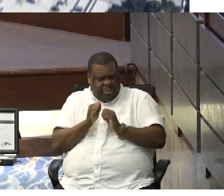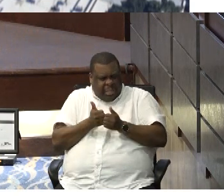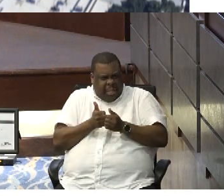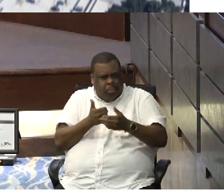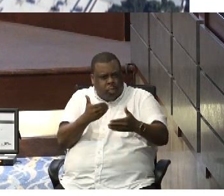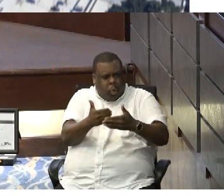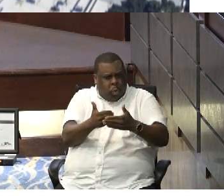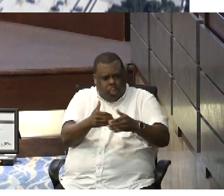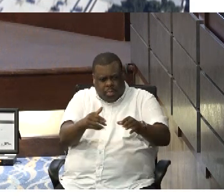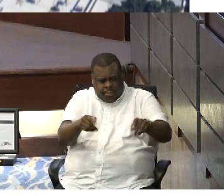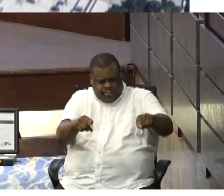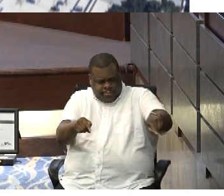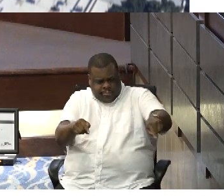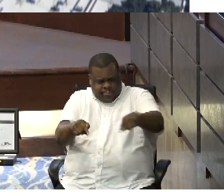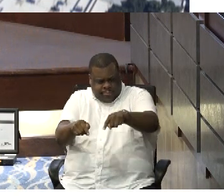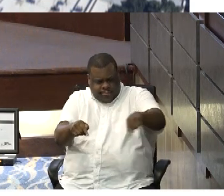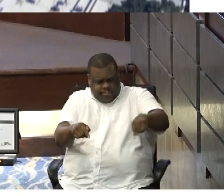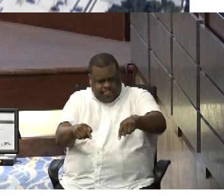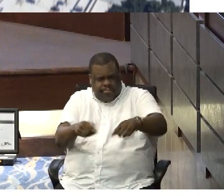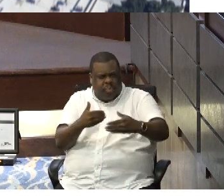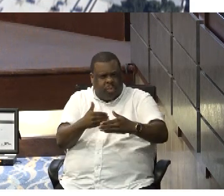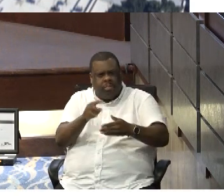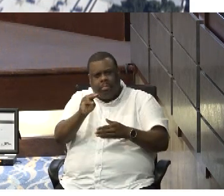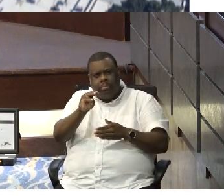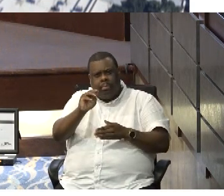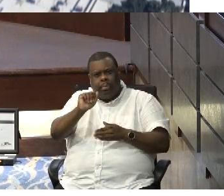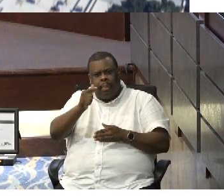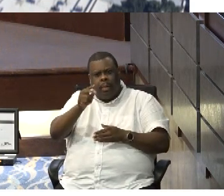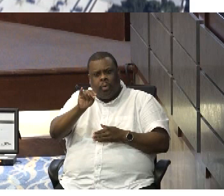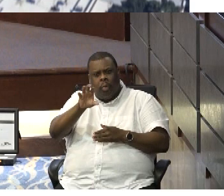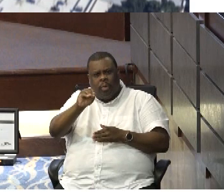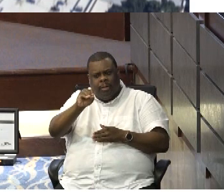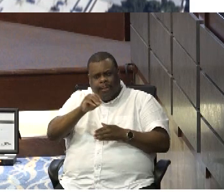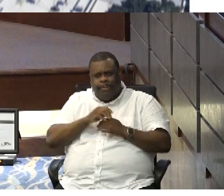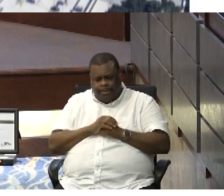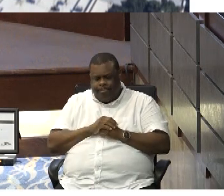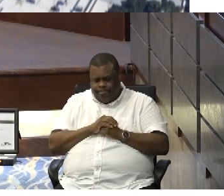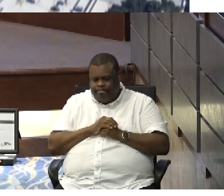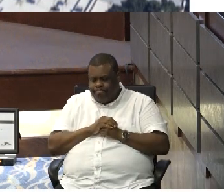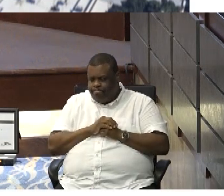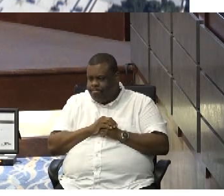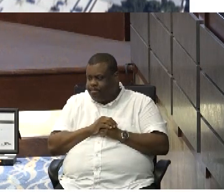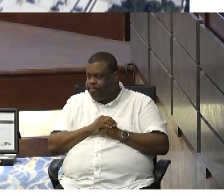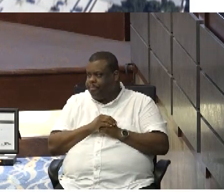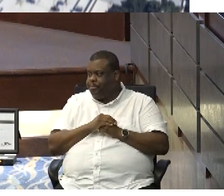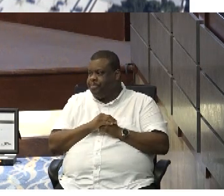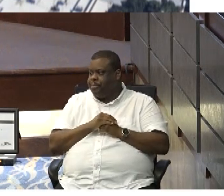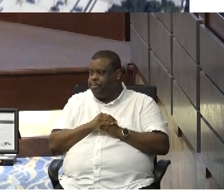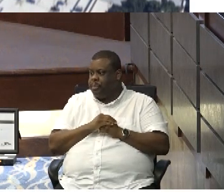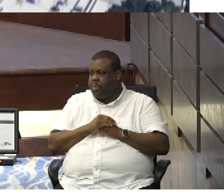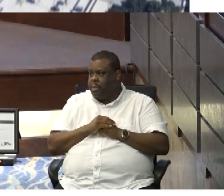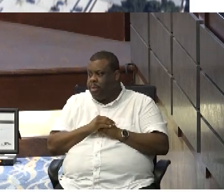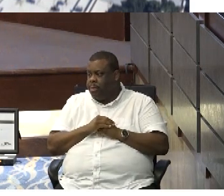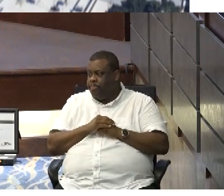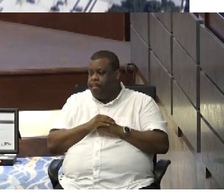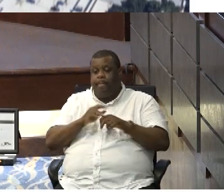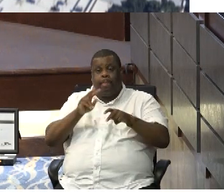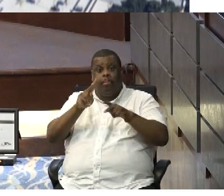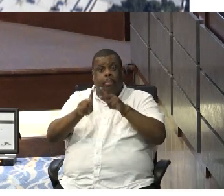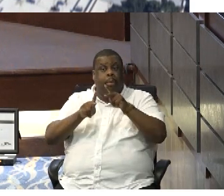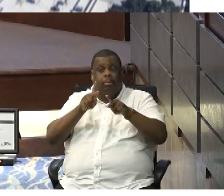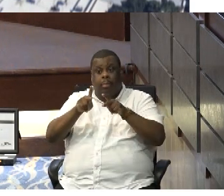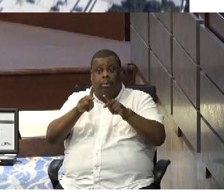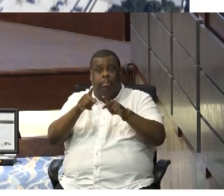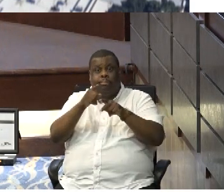growing in Texas. It's something the state is actively investing in. public visibility and pedestrian